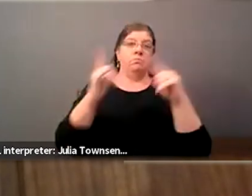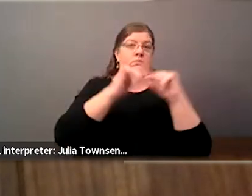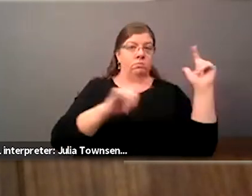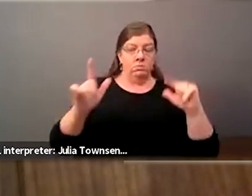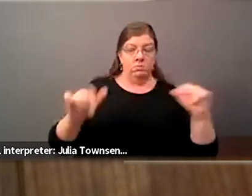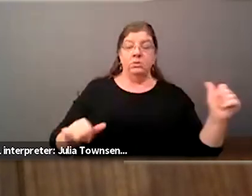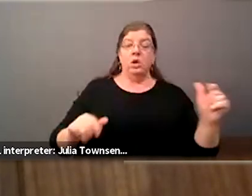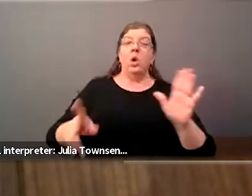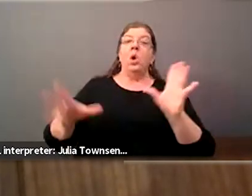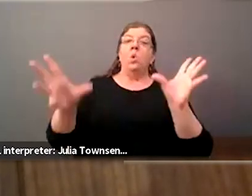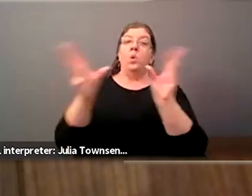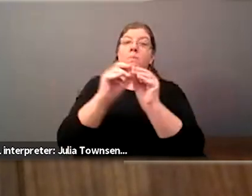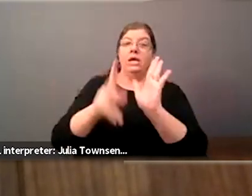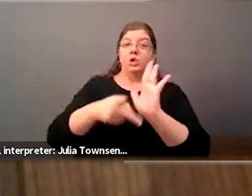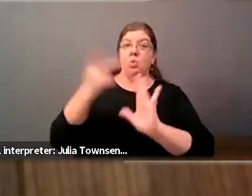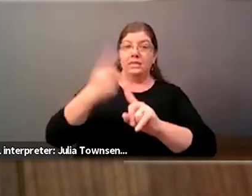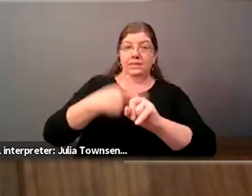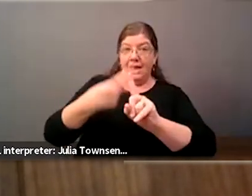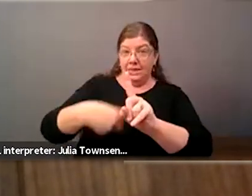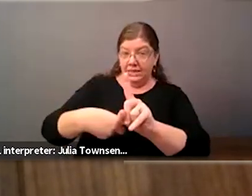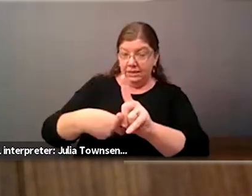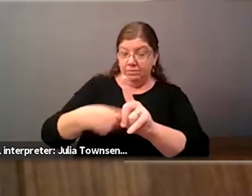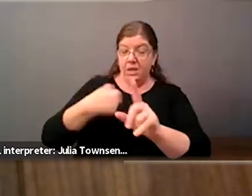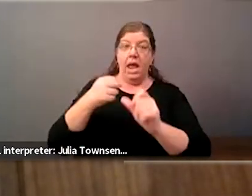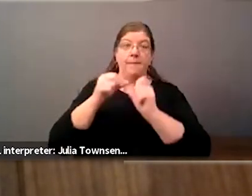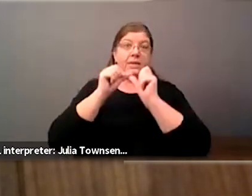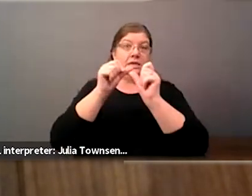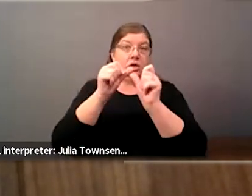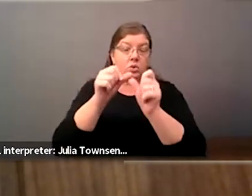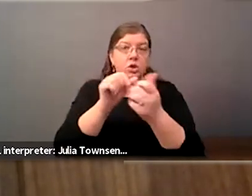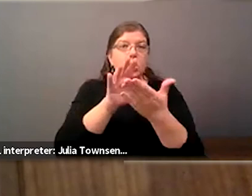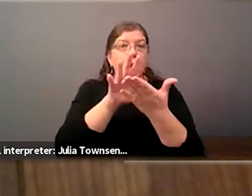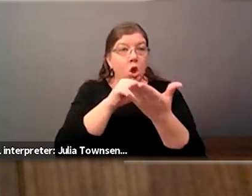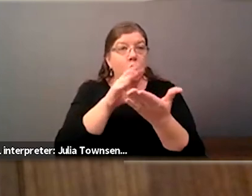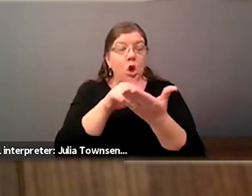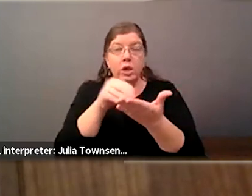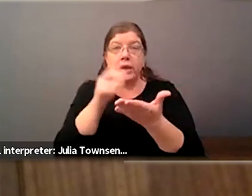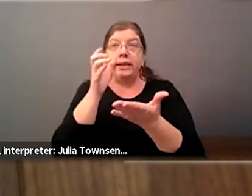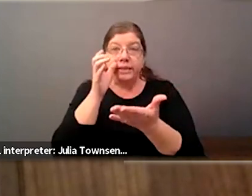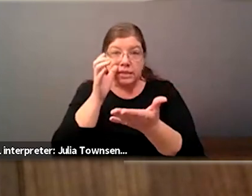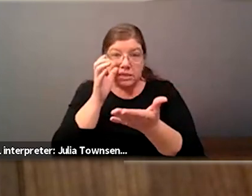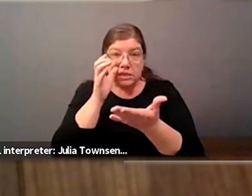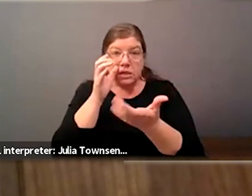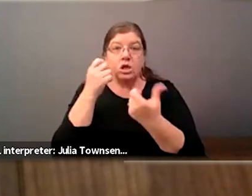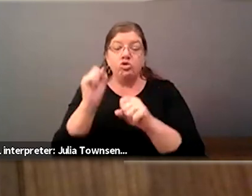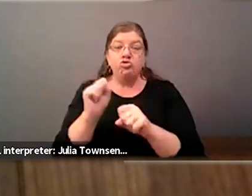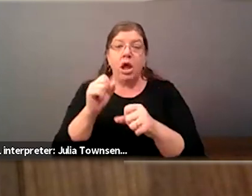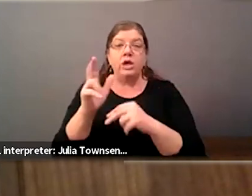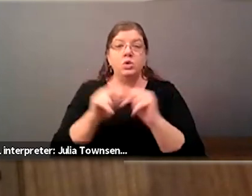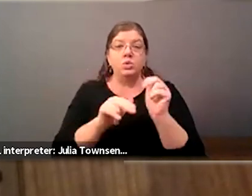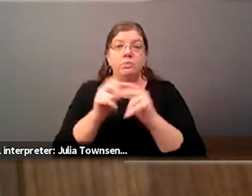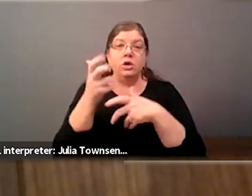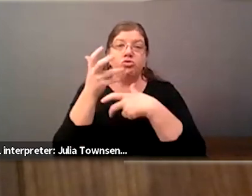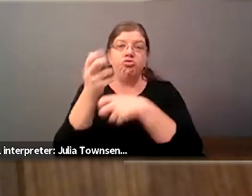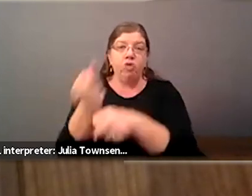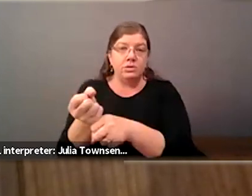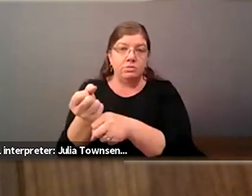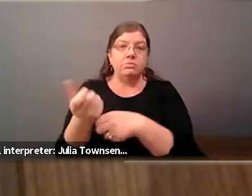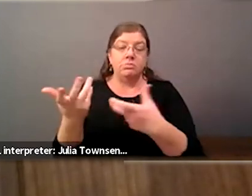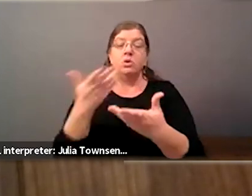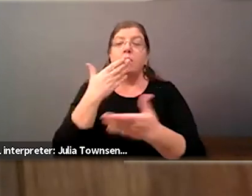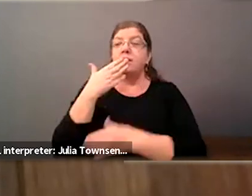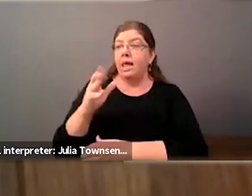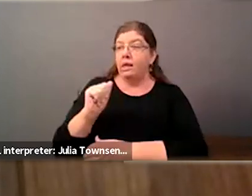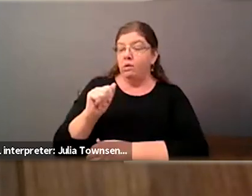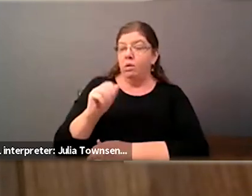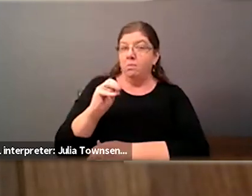meet twice monthly and i'm continuing to to just learn and listen and and work to build that trust so thank you maria and thank you